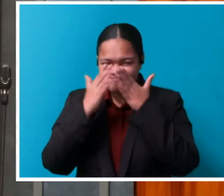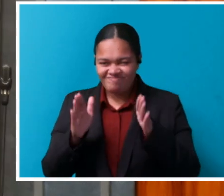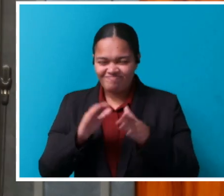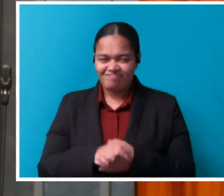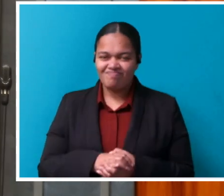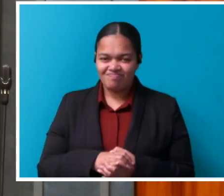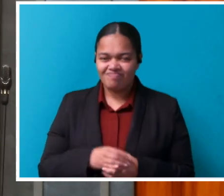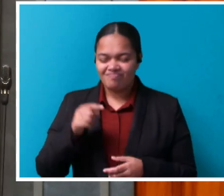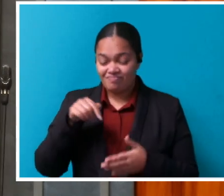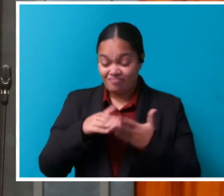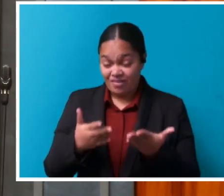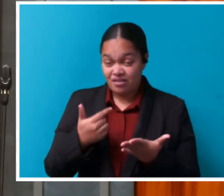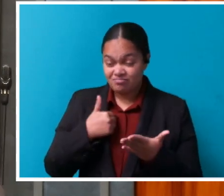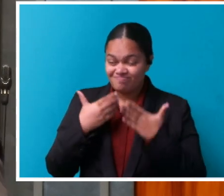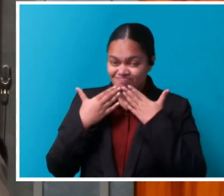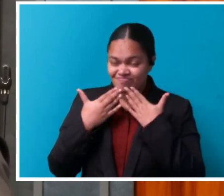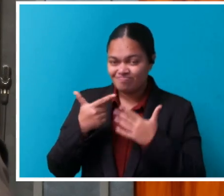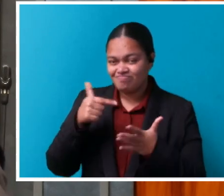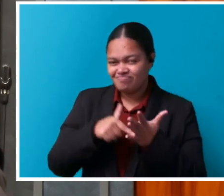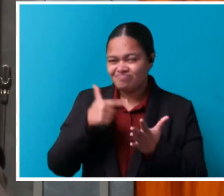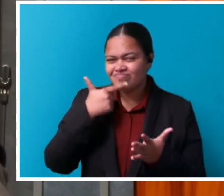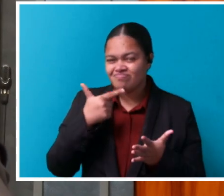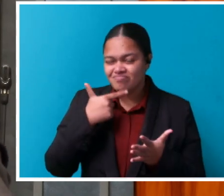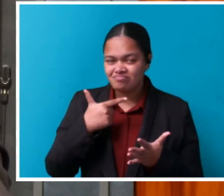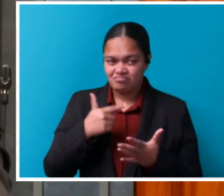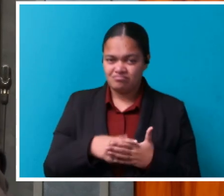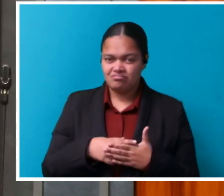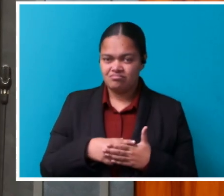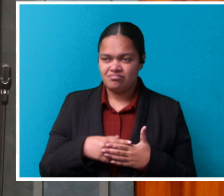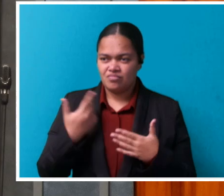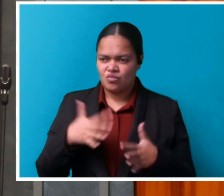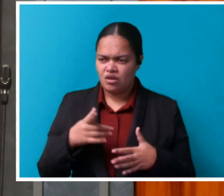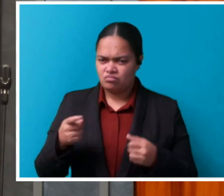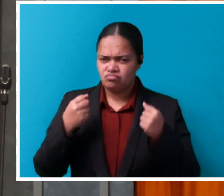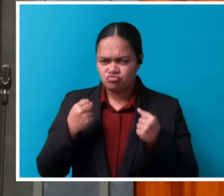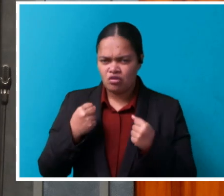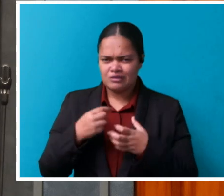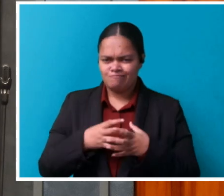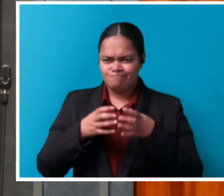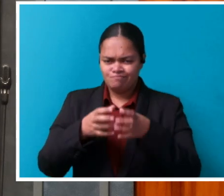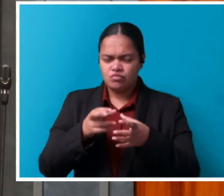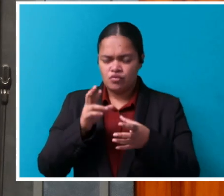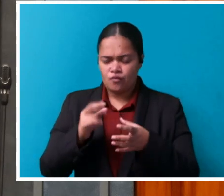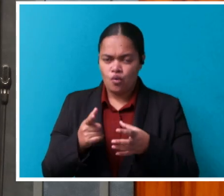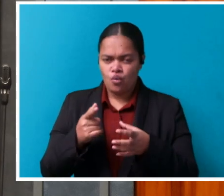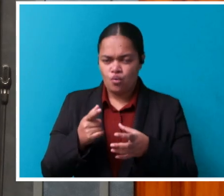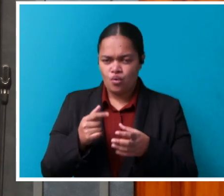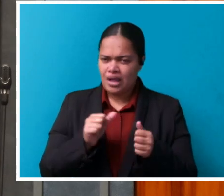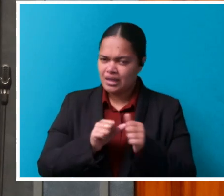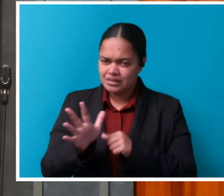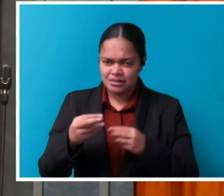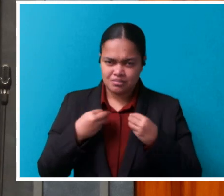time, I thank the TSLS, being an outstanding institution of excellence in business